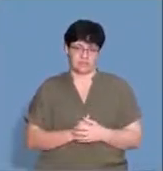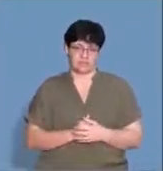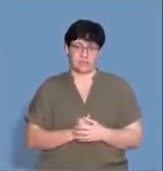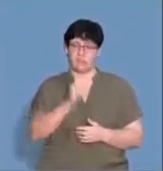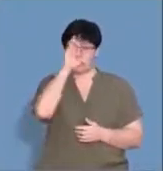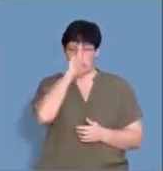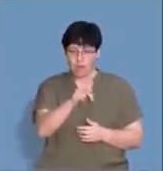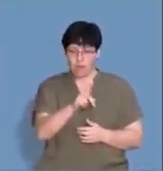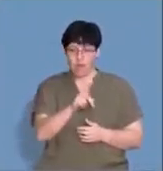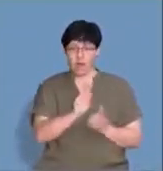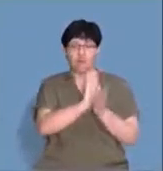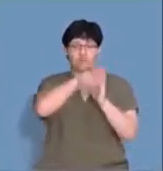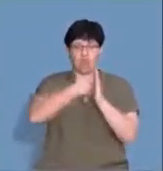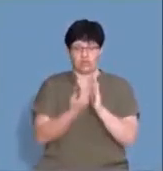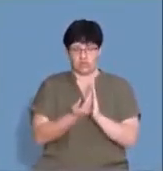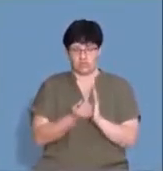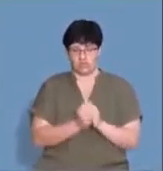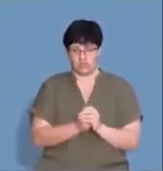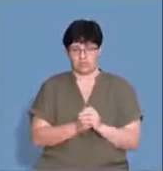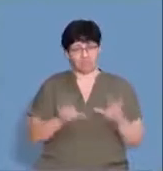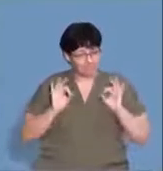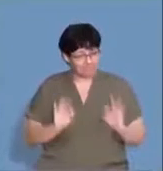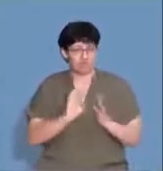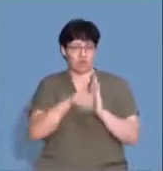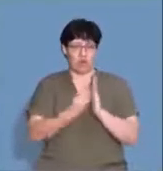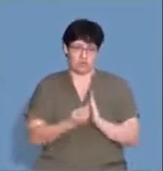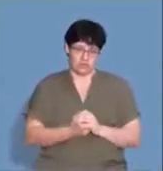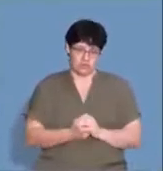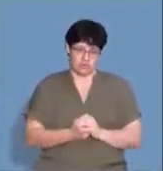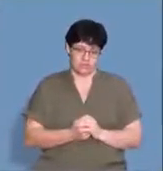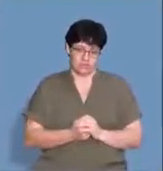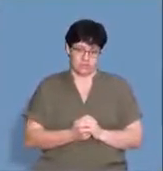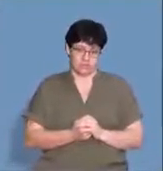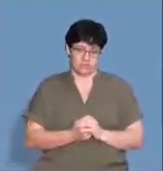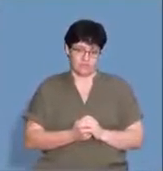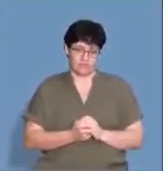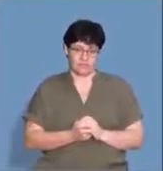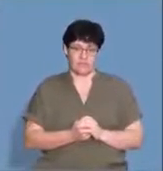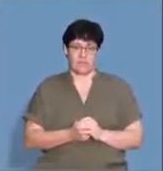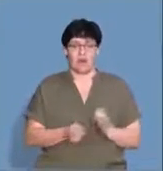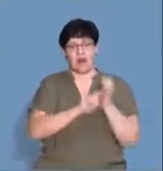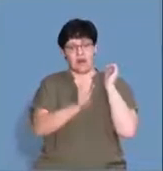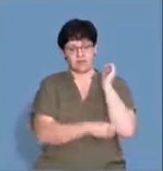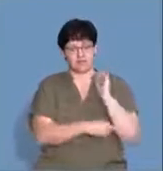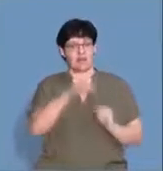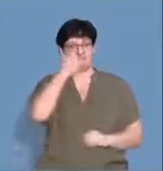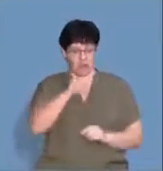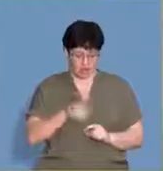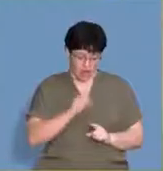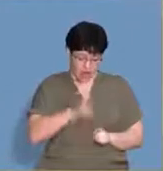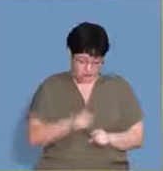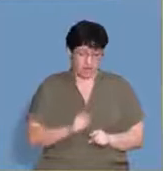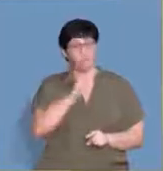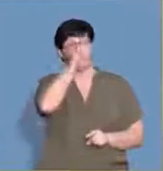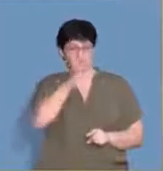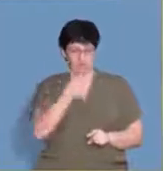And remember your rounding and rounding correctly. And finally, check your answers